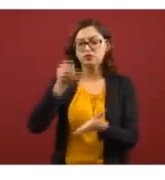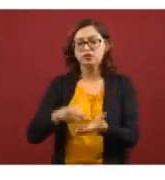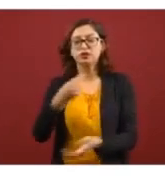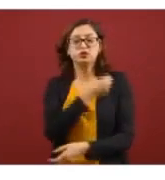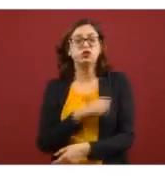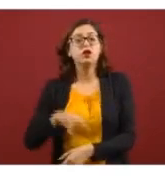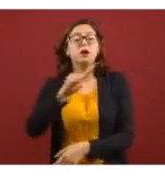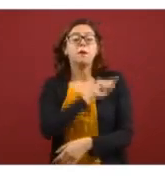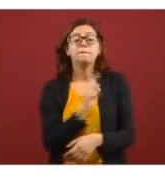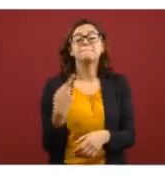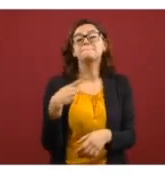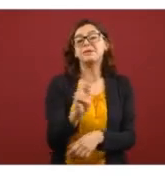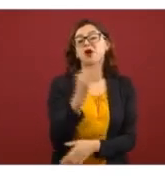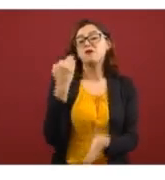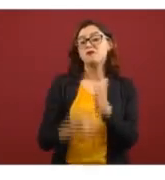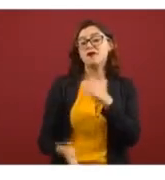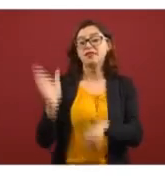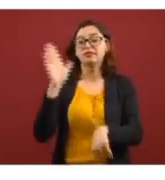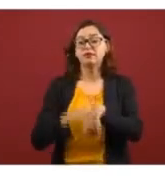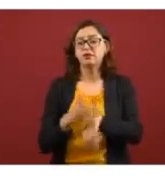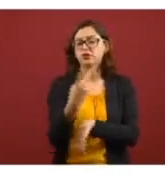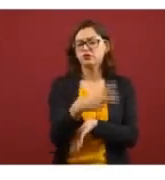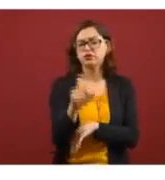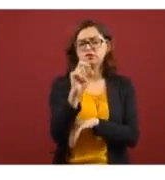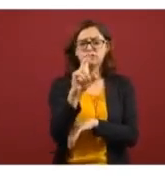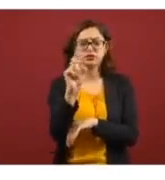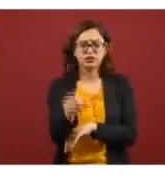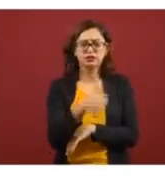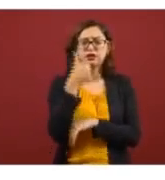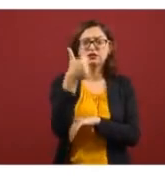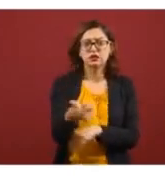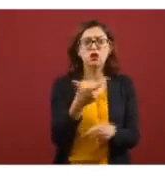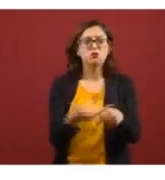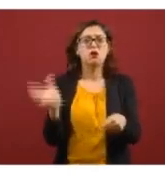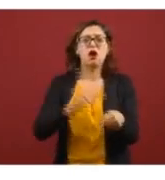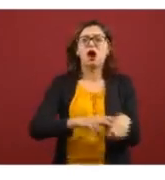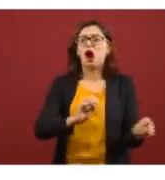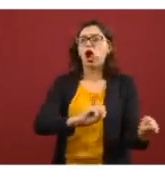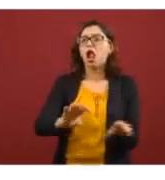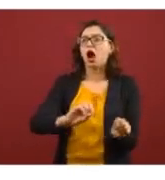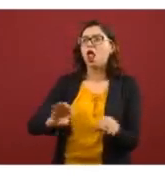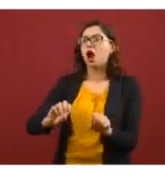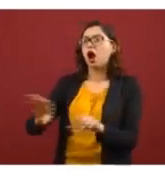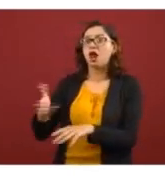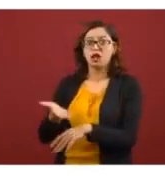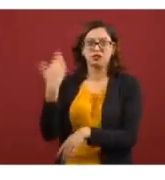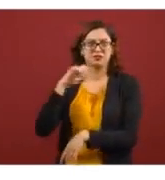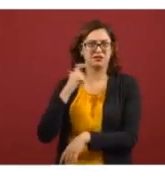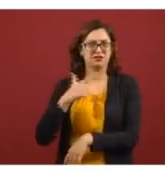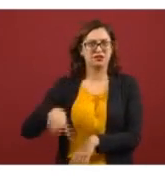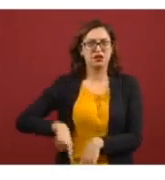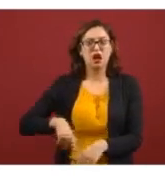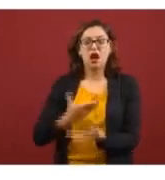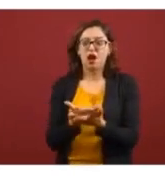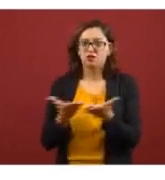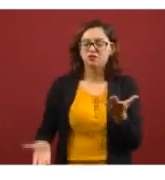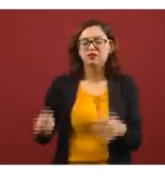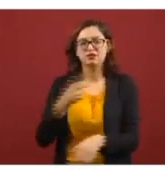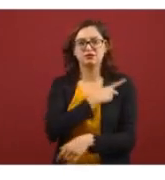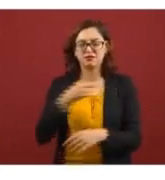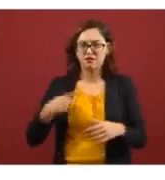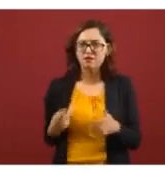centers. 36 establecimientos de salud que fueron abandonados. Para poner en funcionamiento estos